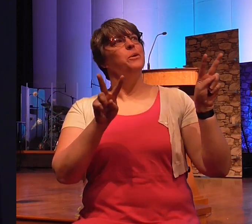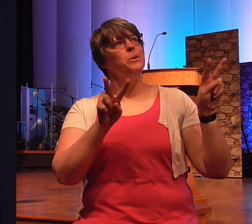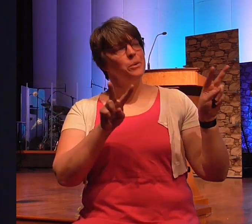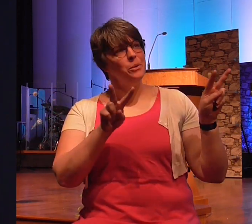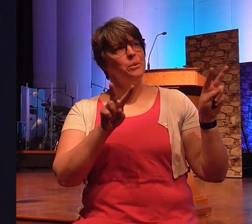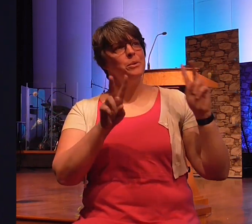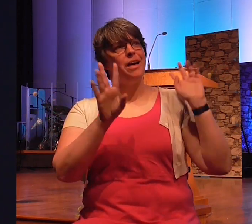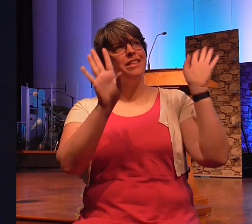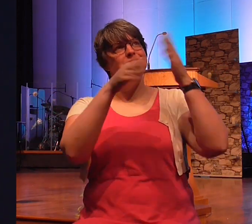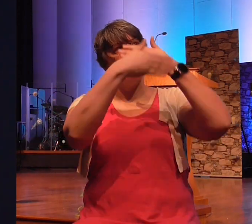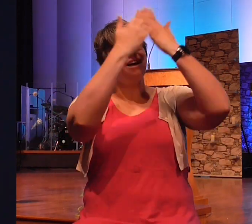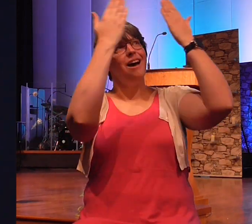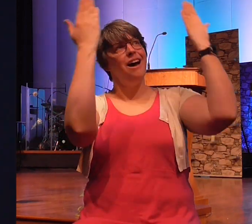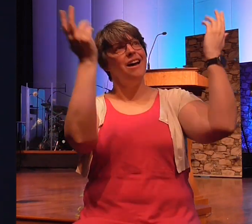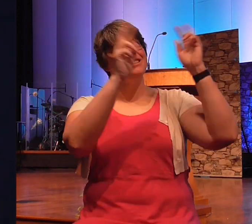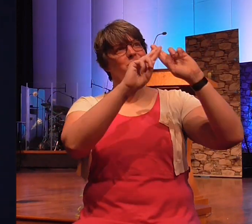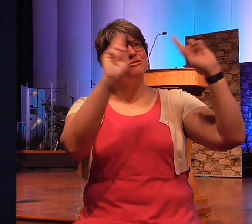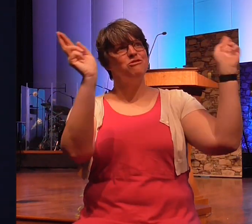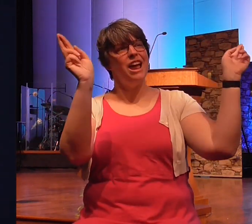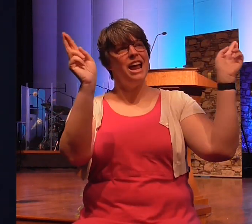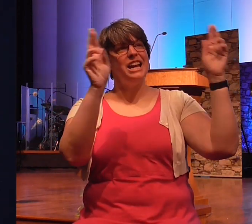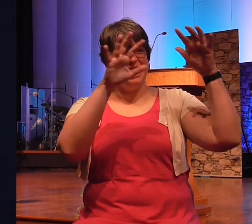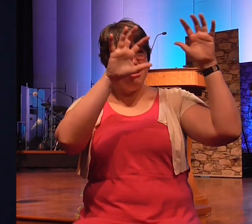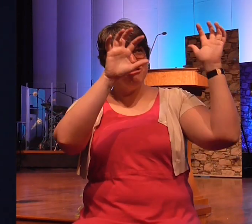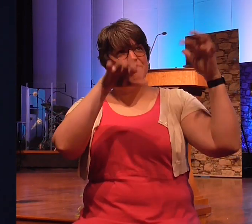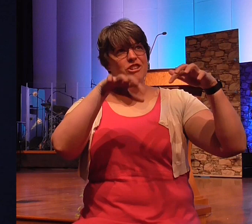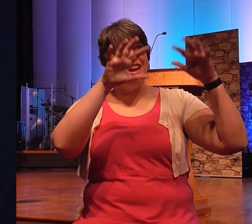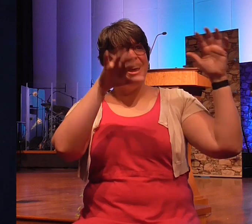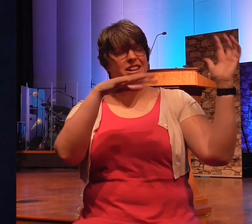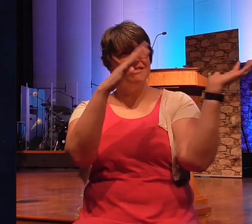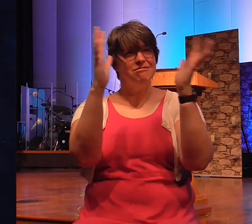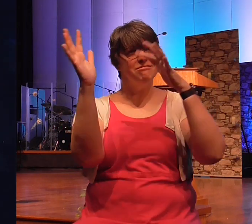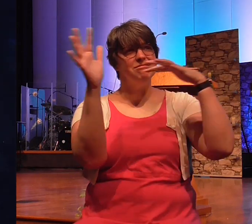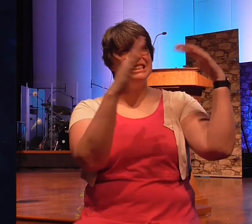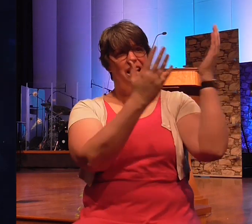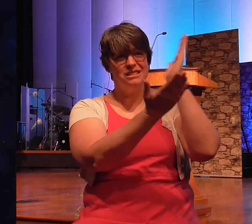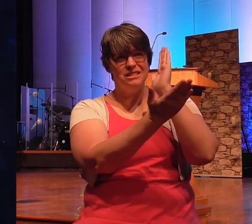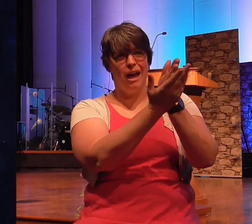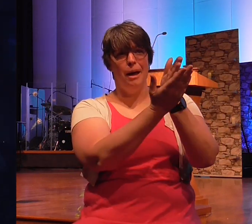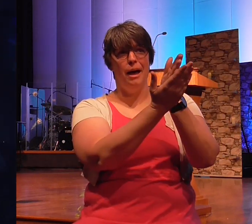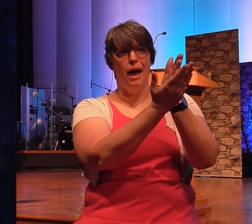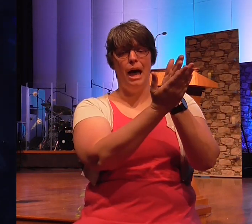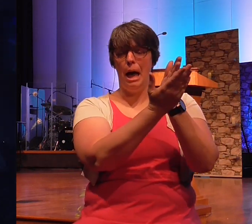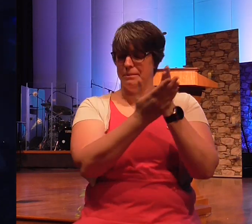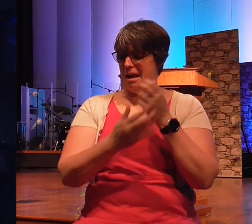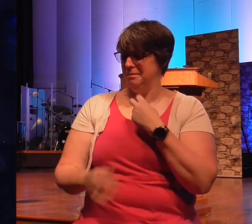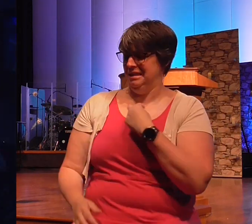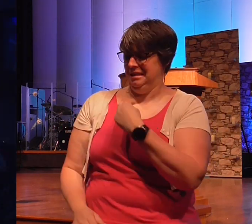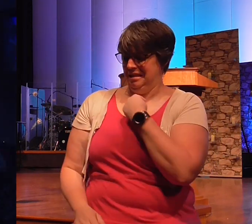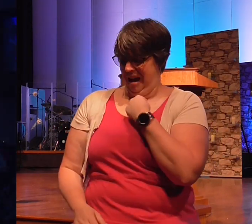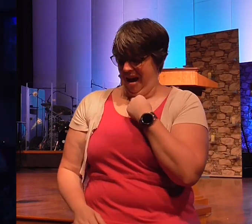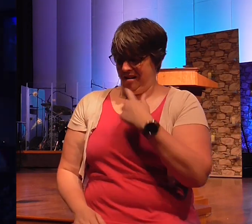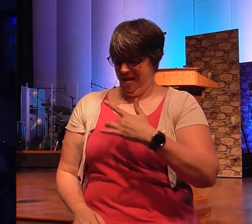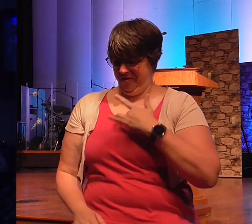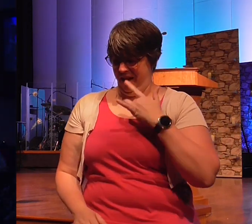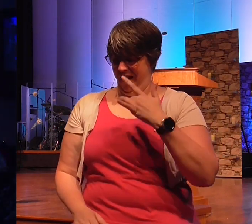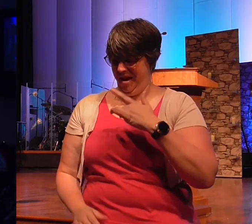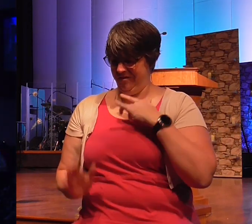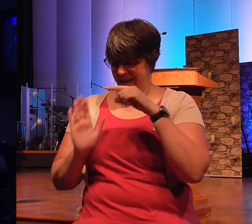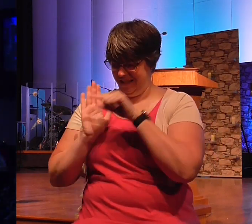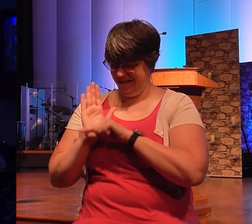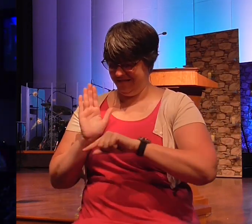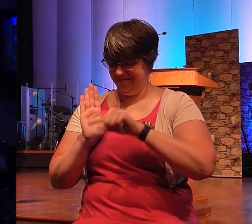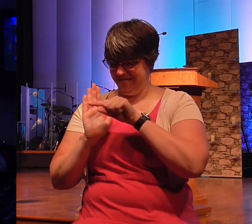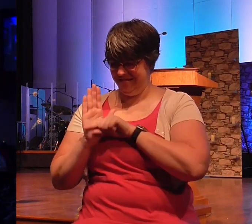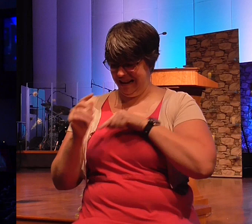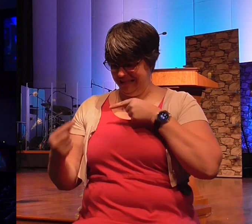finally open. The rain and wind stop blowing, but but you're stuck out in the same